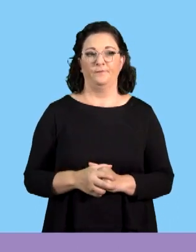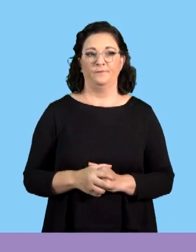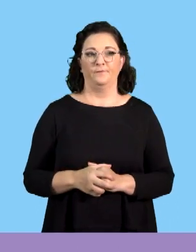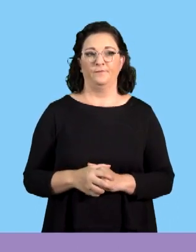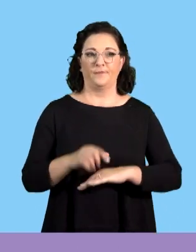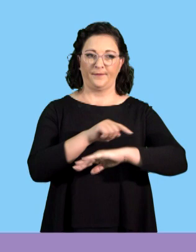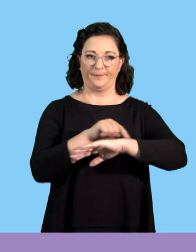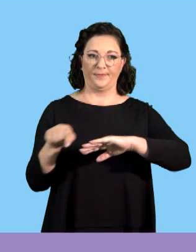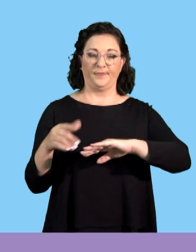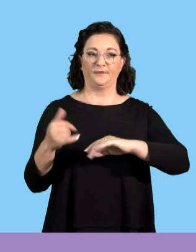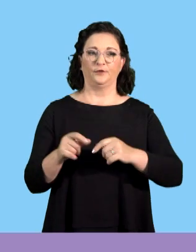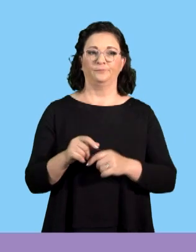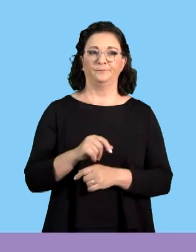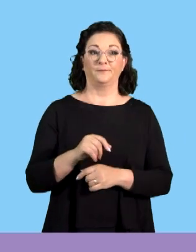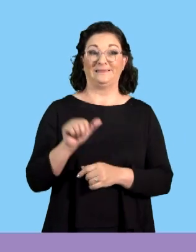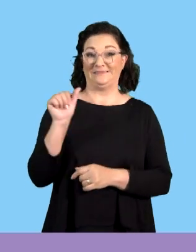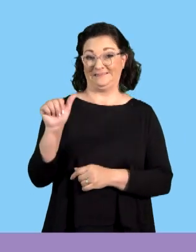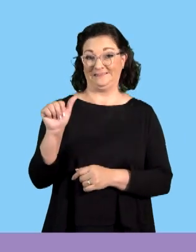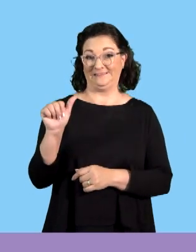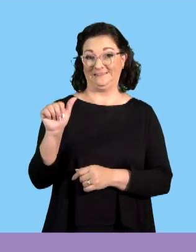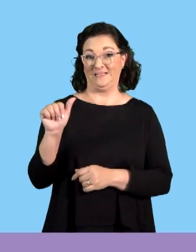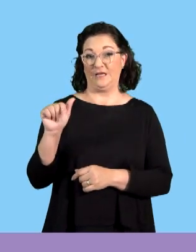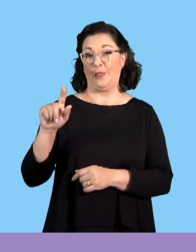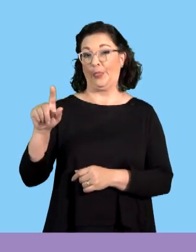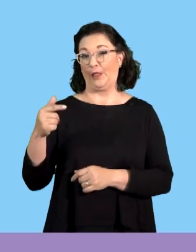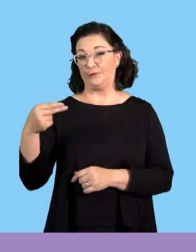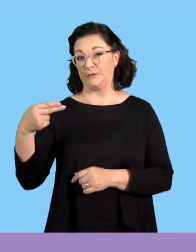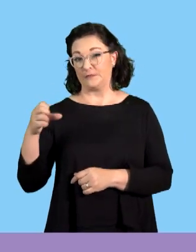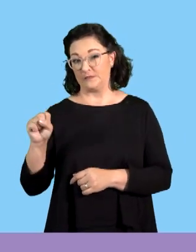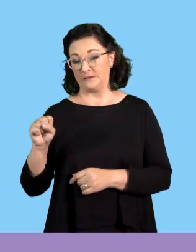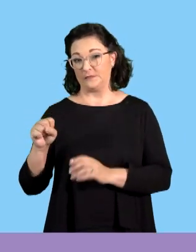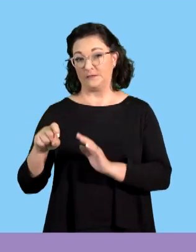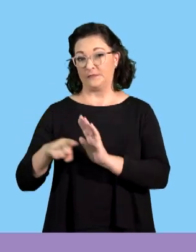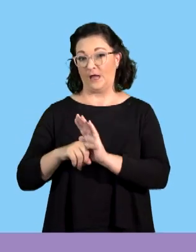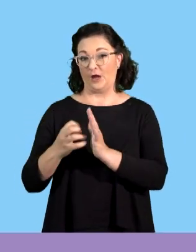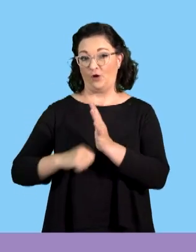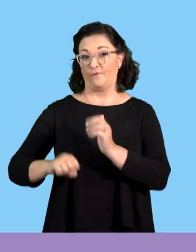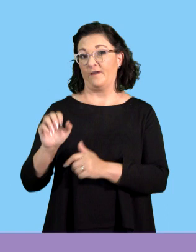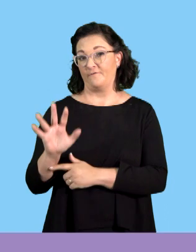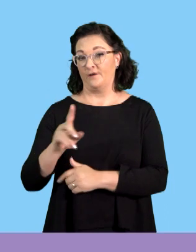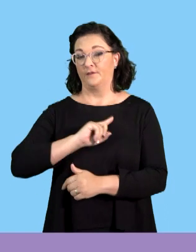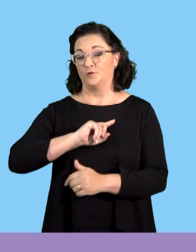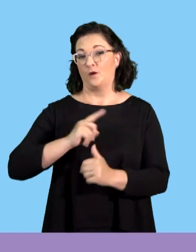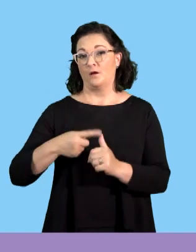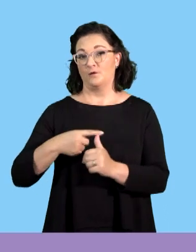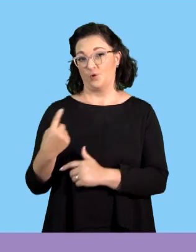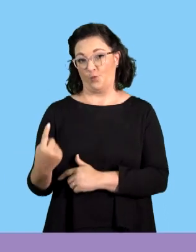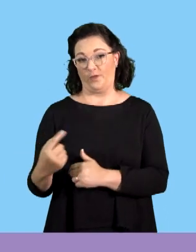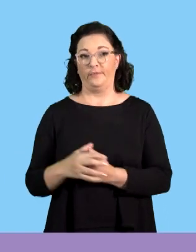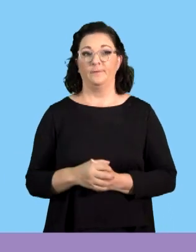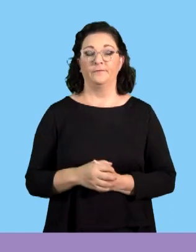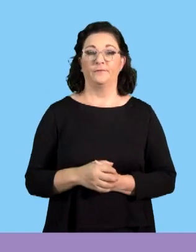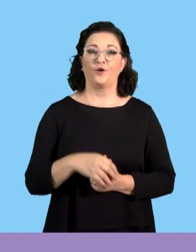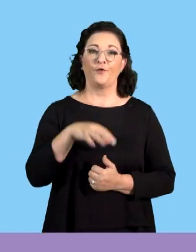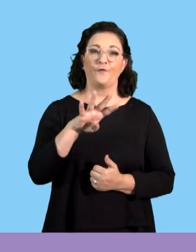8,285. Now we say 6,000 subtract 5,000, which will give you 1,000. And